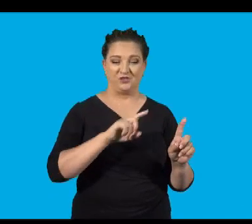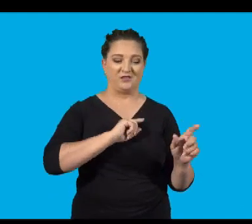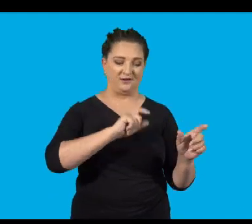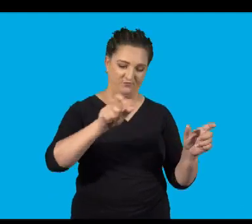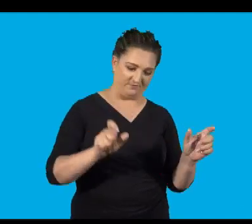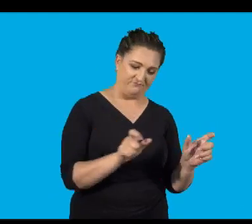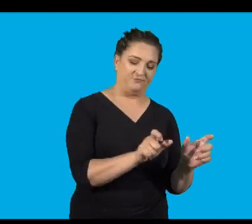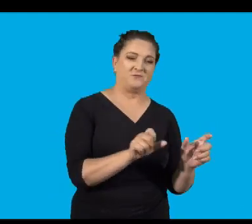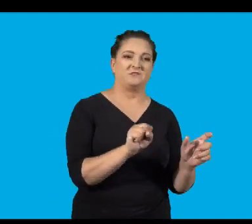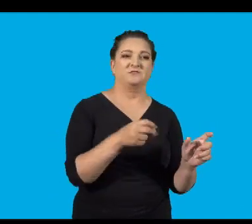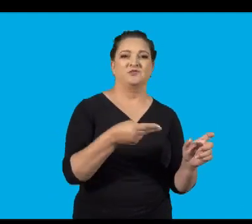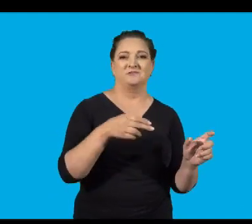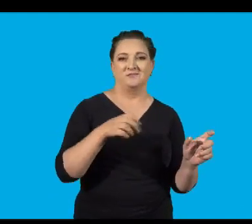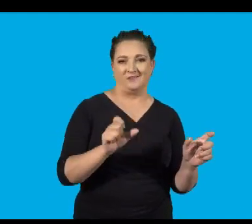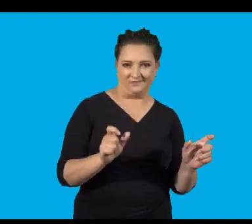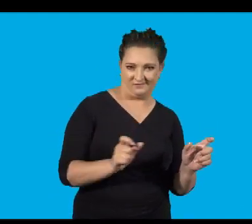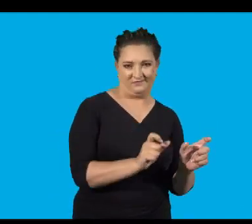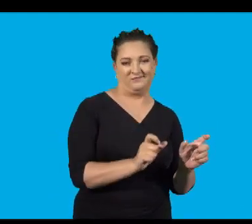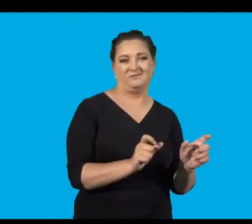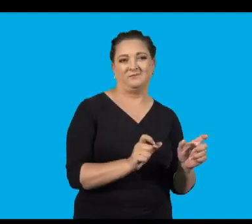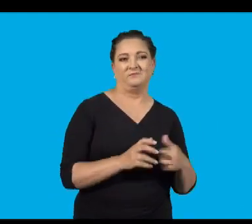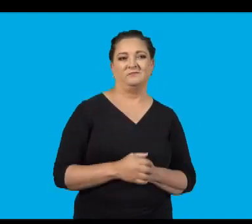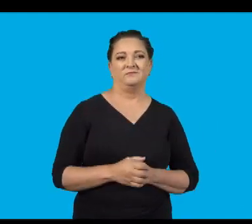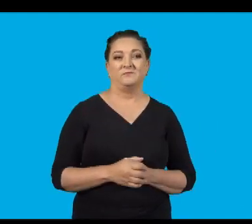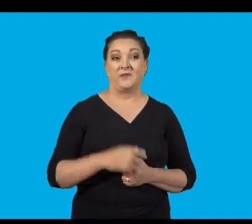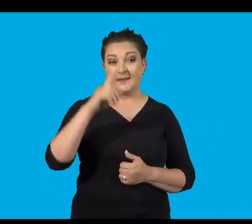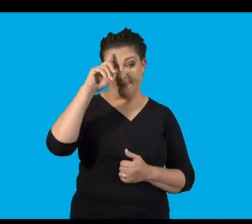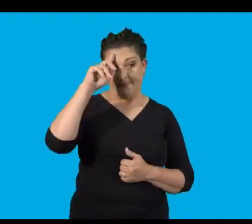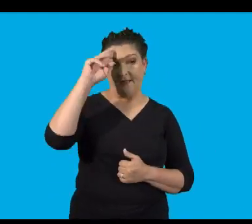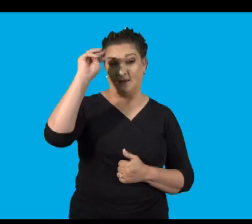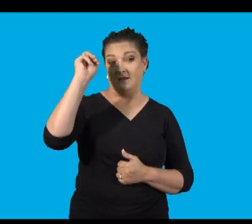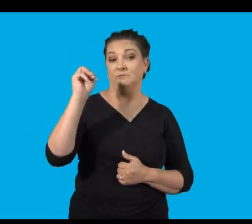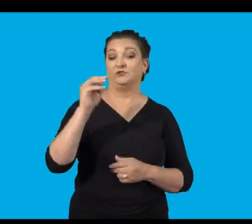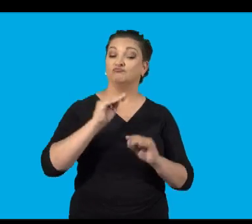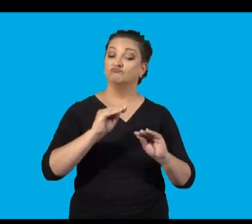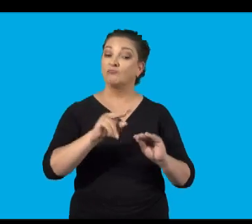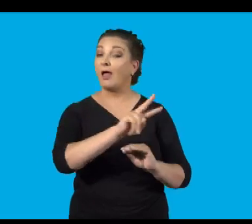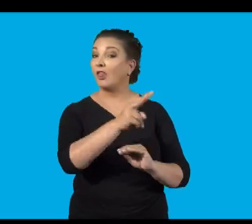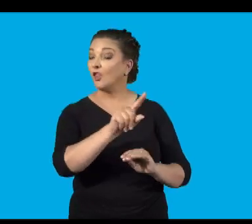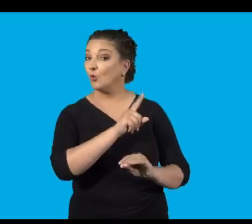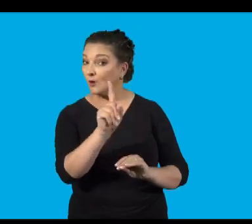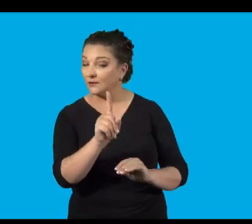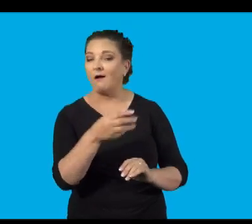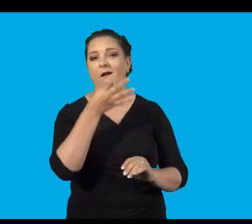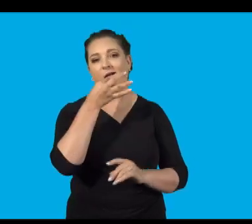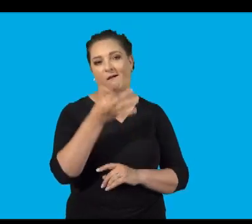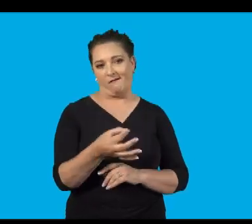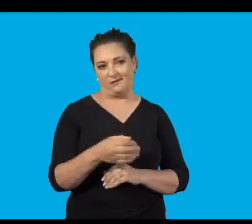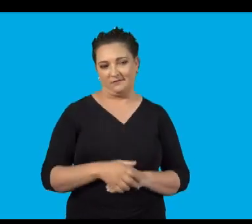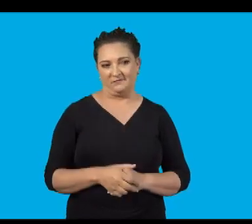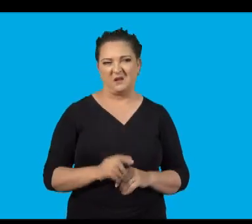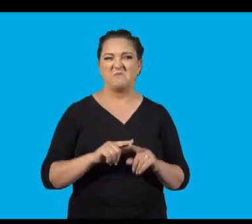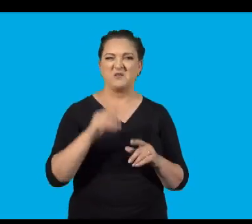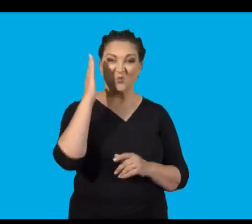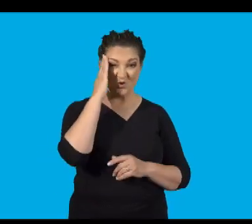we've kept it she in the tag question as well. Nelson Mandela taught others to be kind. All